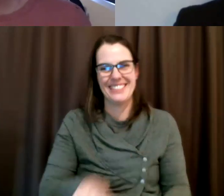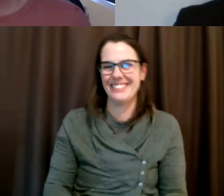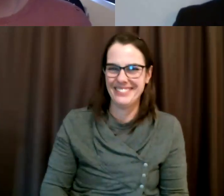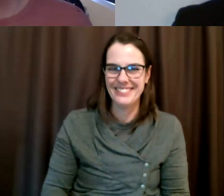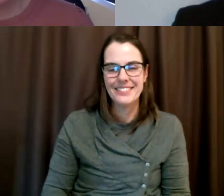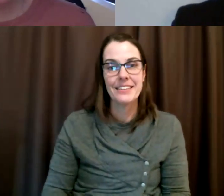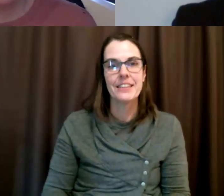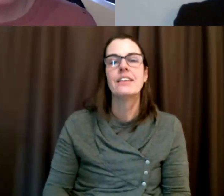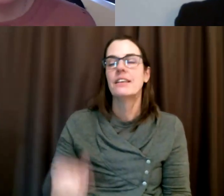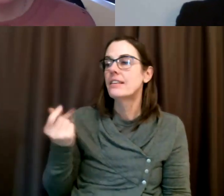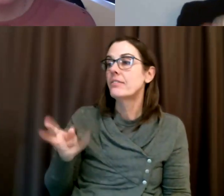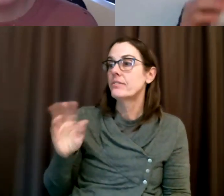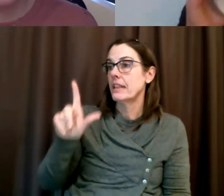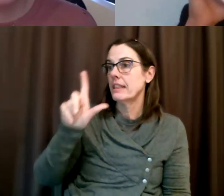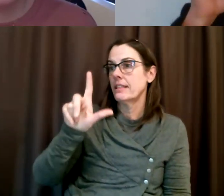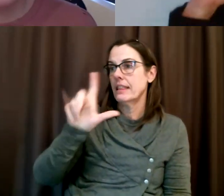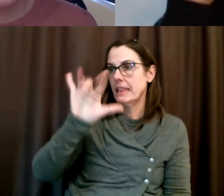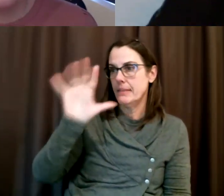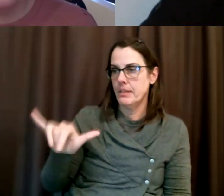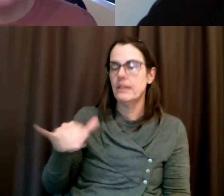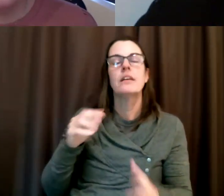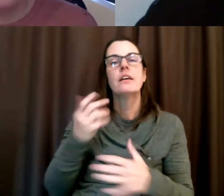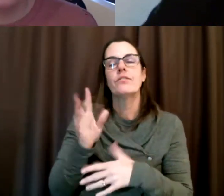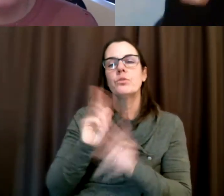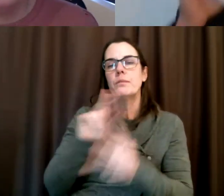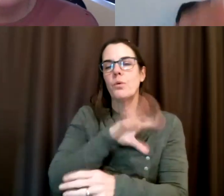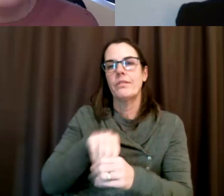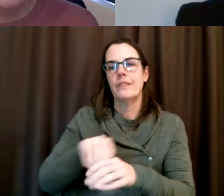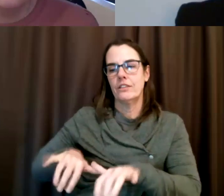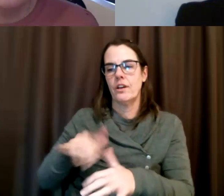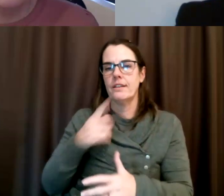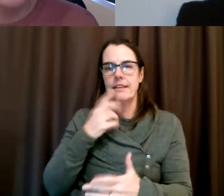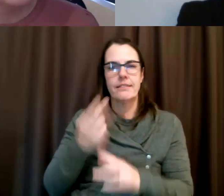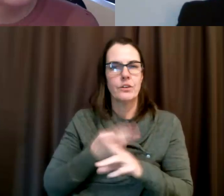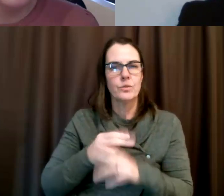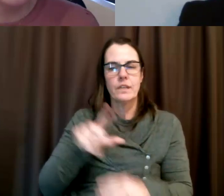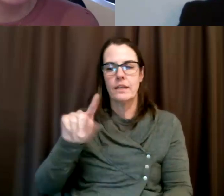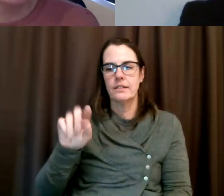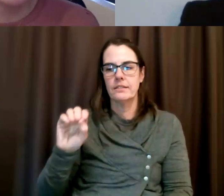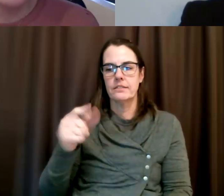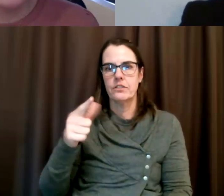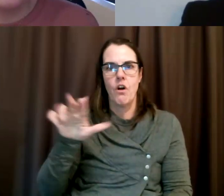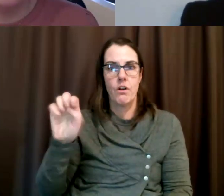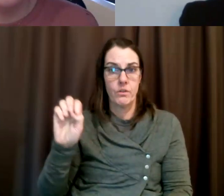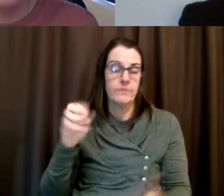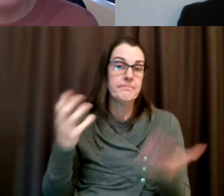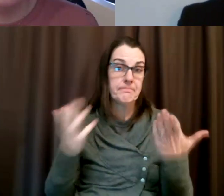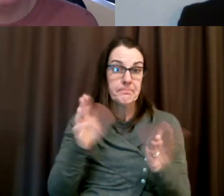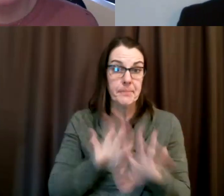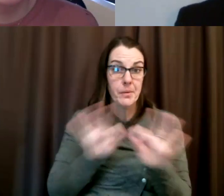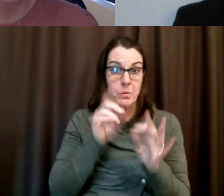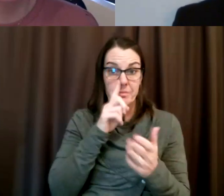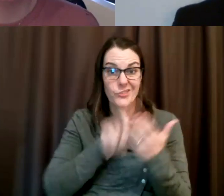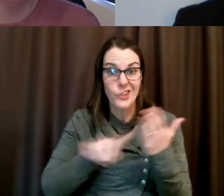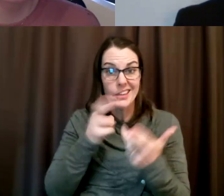A few people in the chat are also saying they use something called Toggle. So it would be worth checking out. There